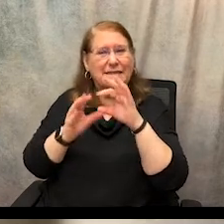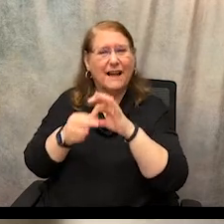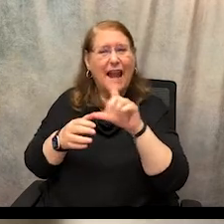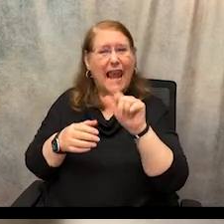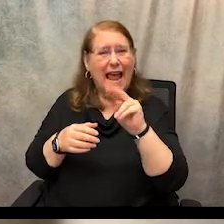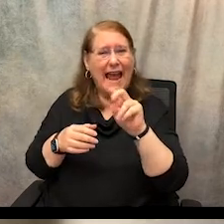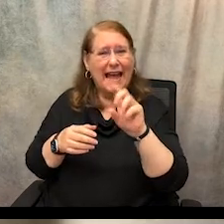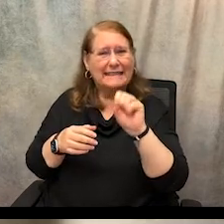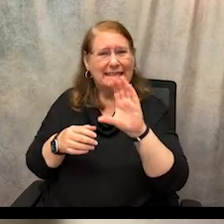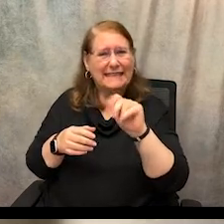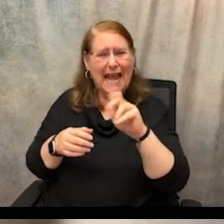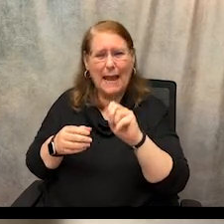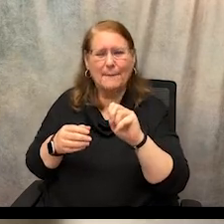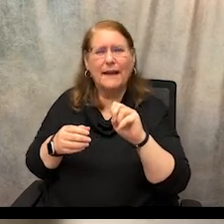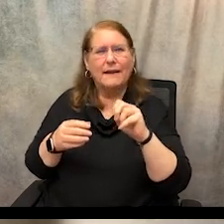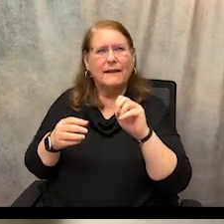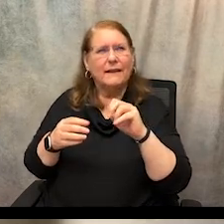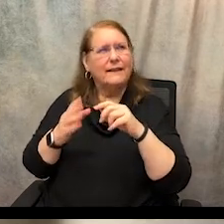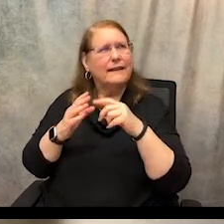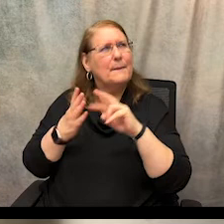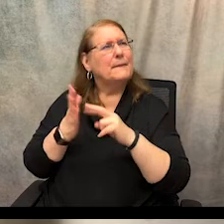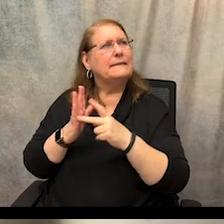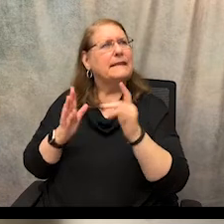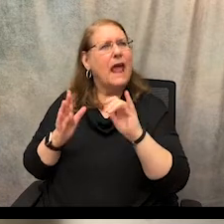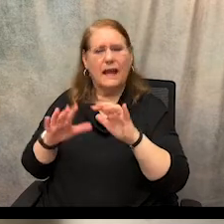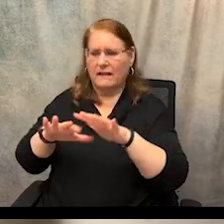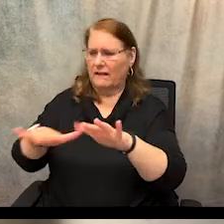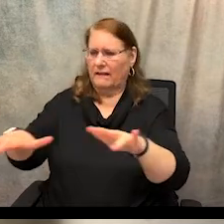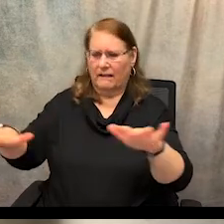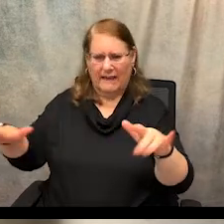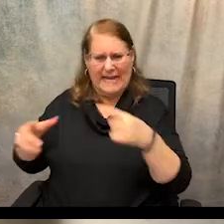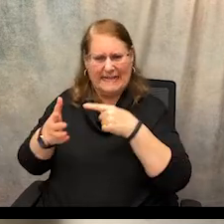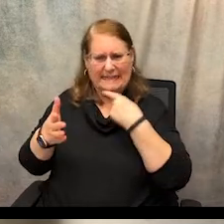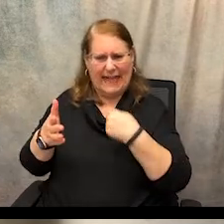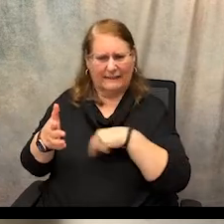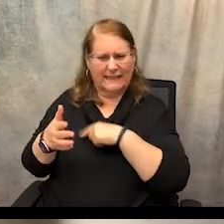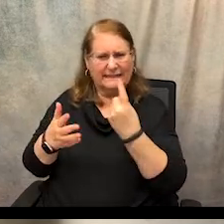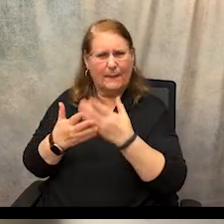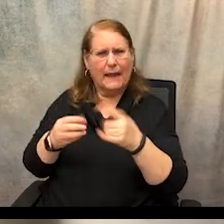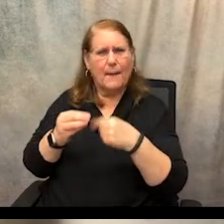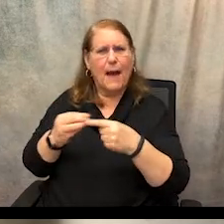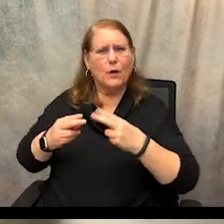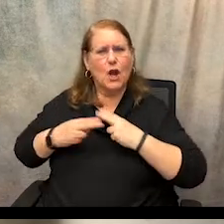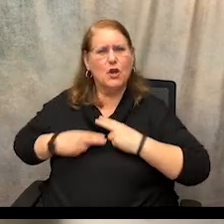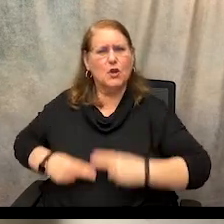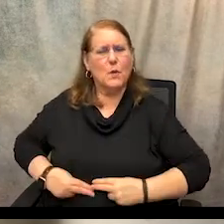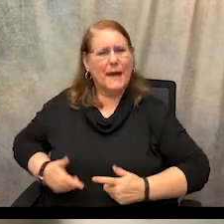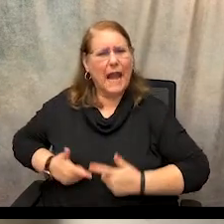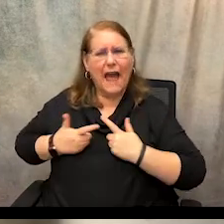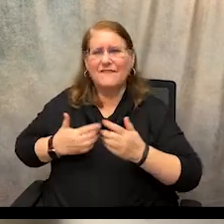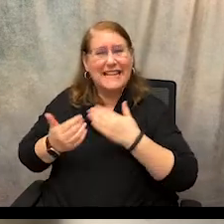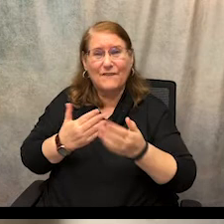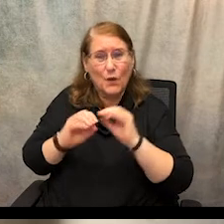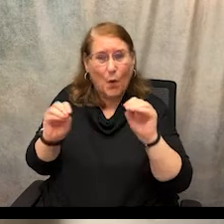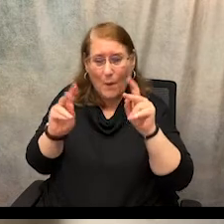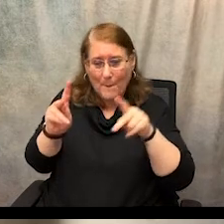environment actually tells us something about human life, even if there are no humans sort of represented on screen. And I wanted